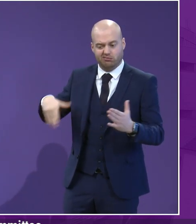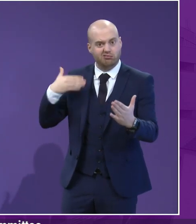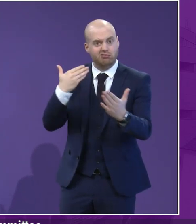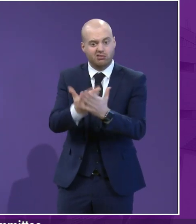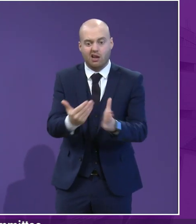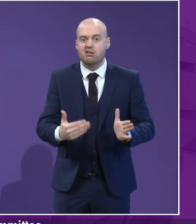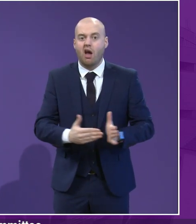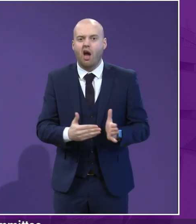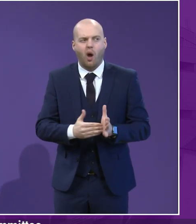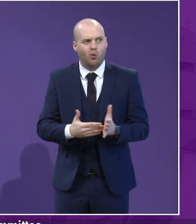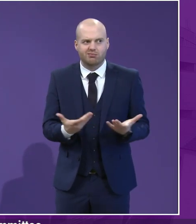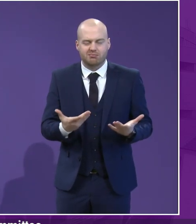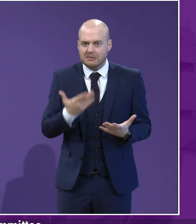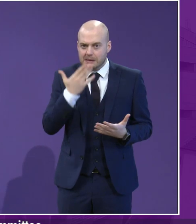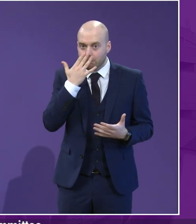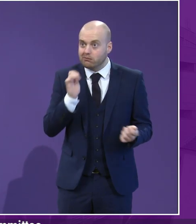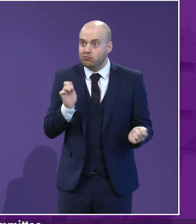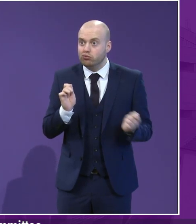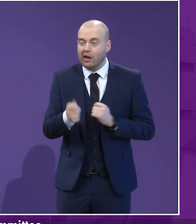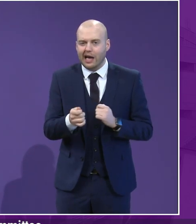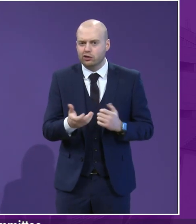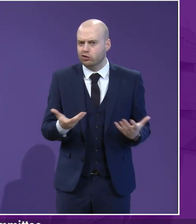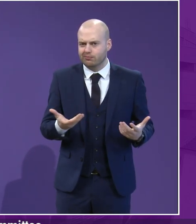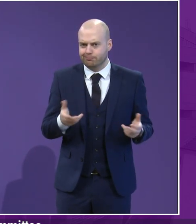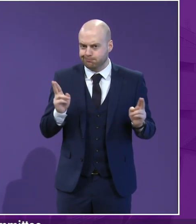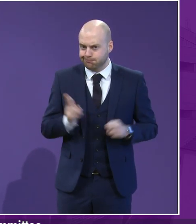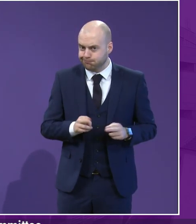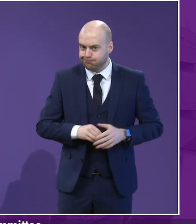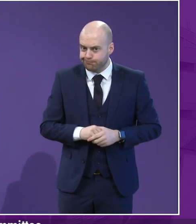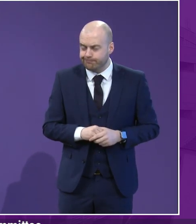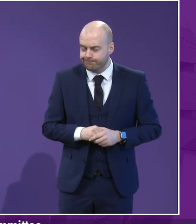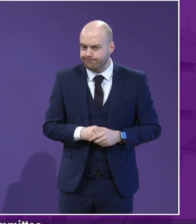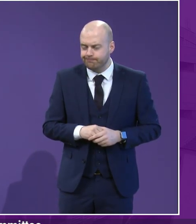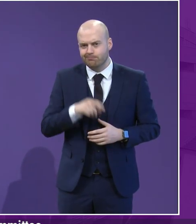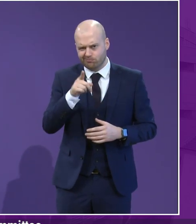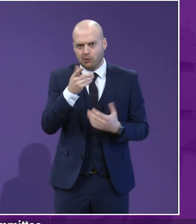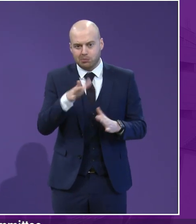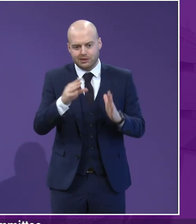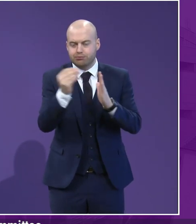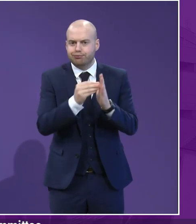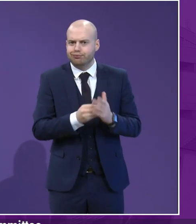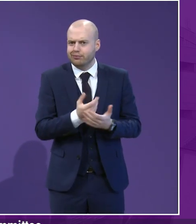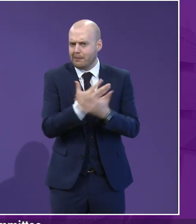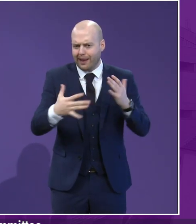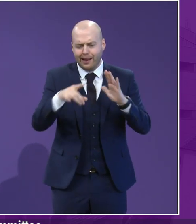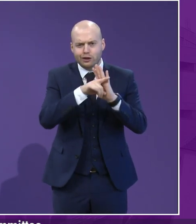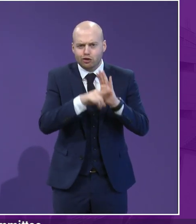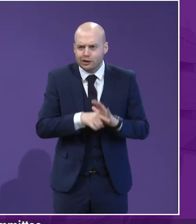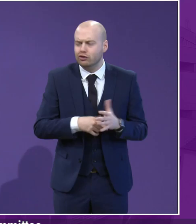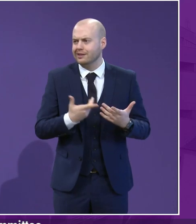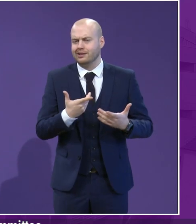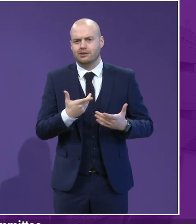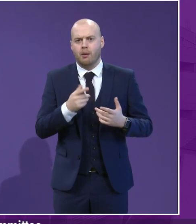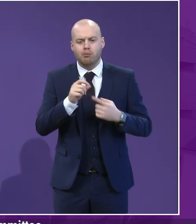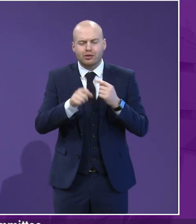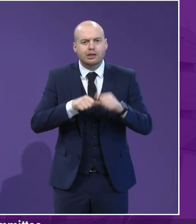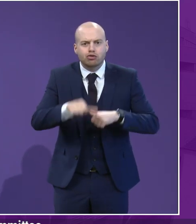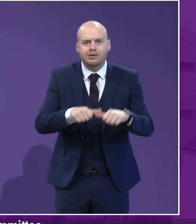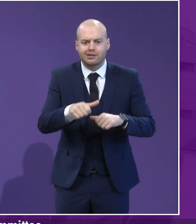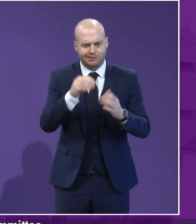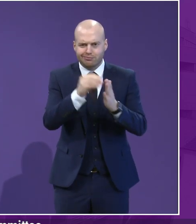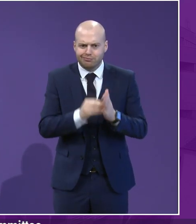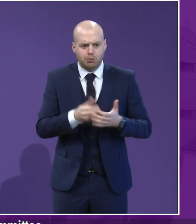view was things have moved really very little in practice since the late 70s, 80s. Would you